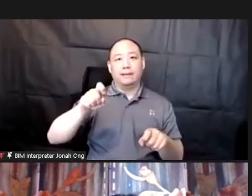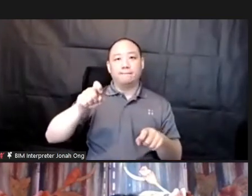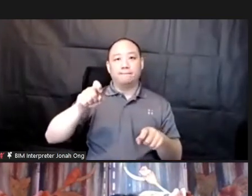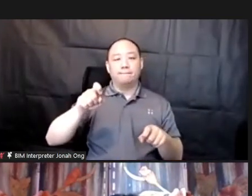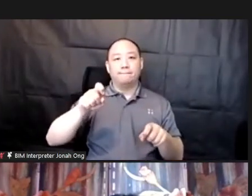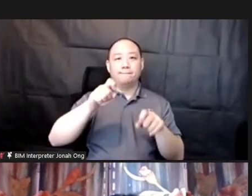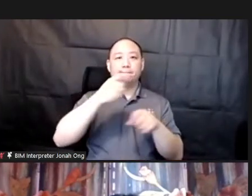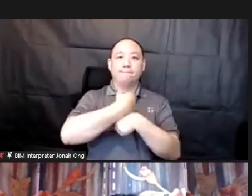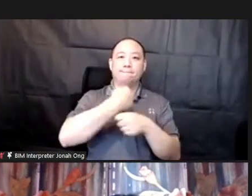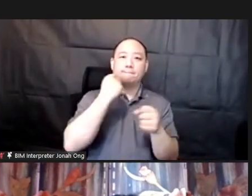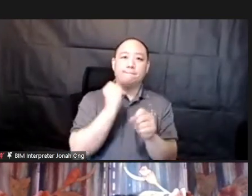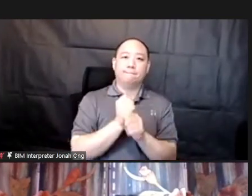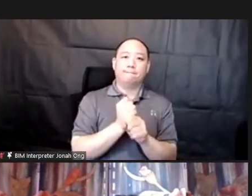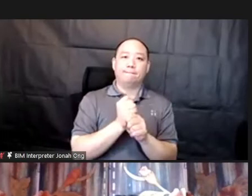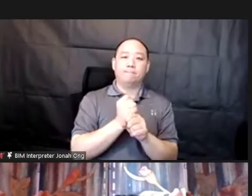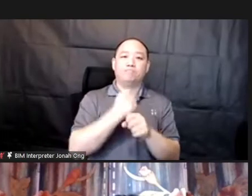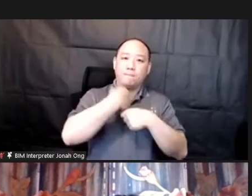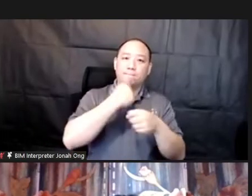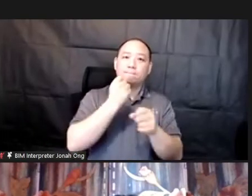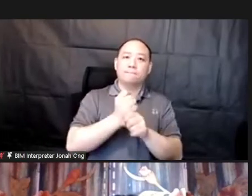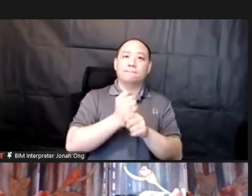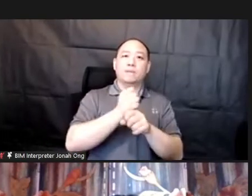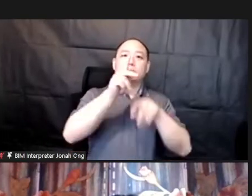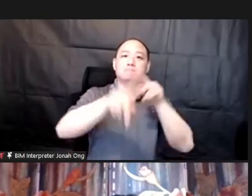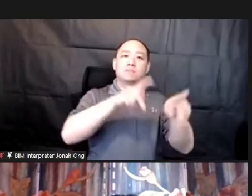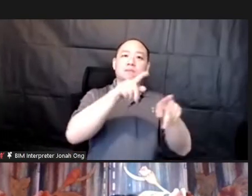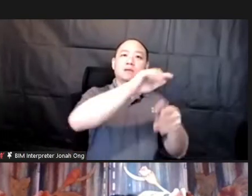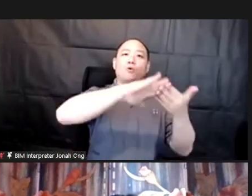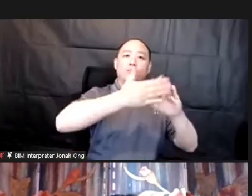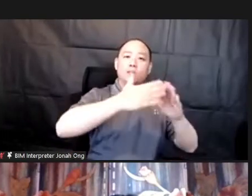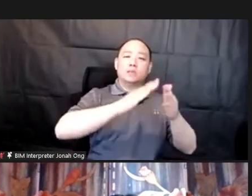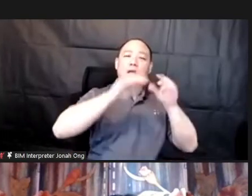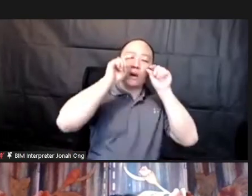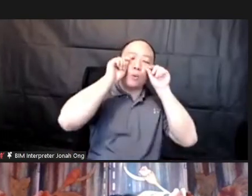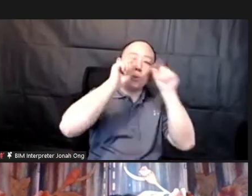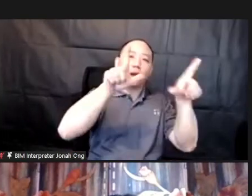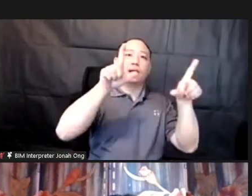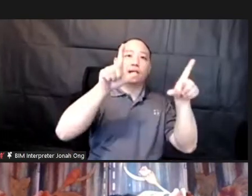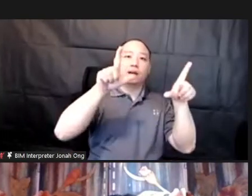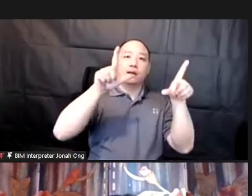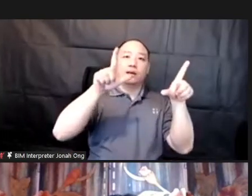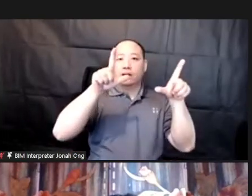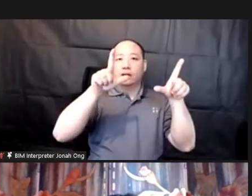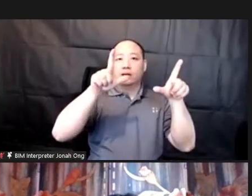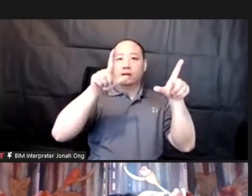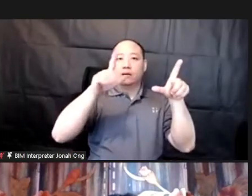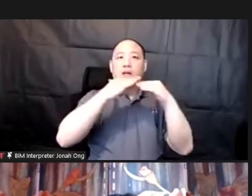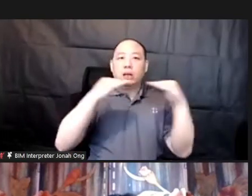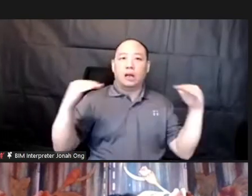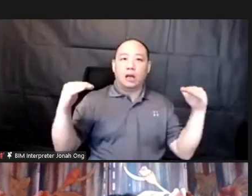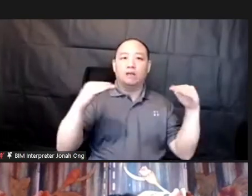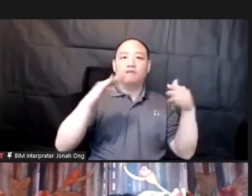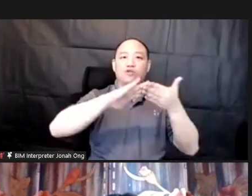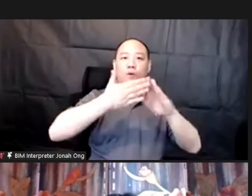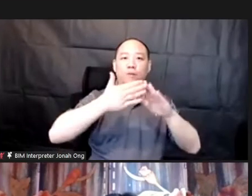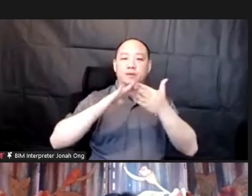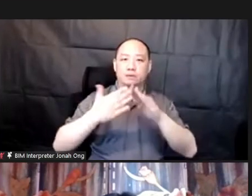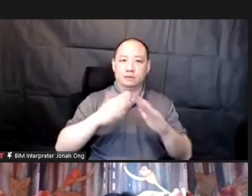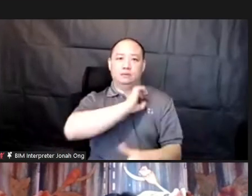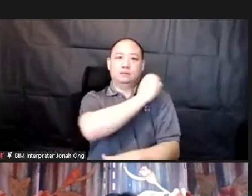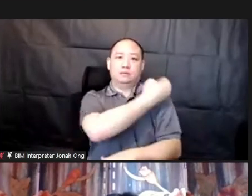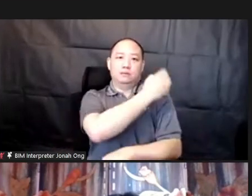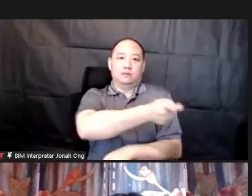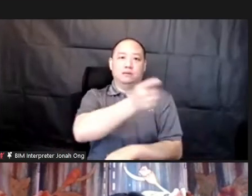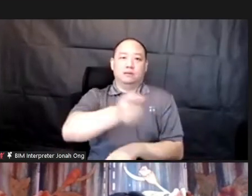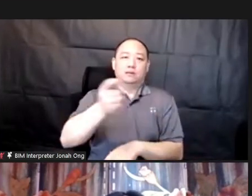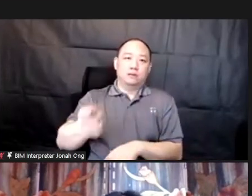make the society aware, make the community aware. And for the community level empowerment or